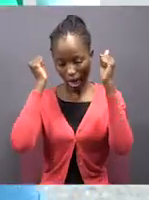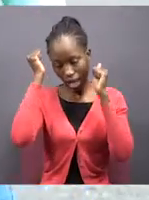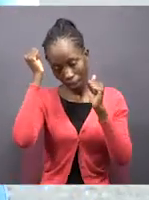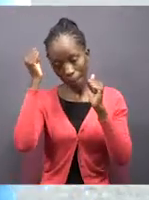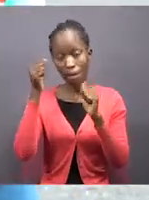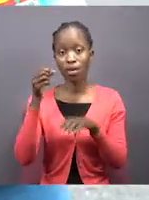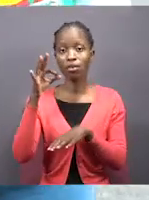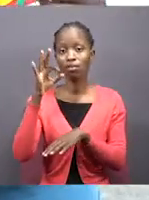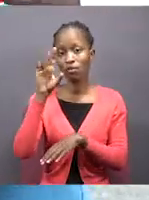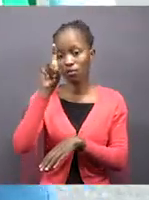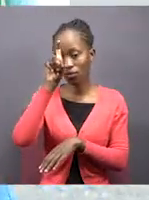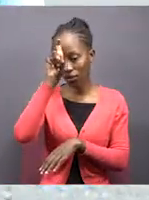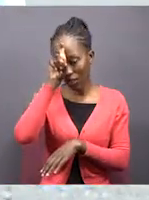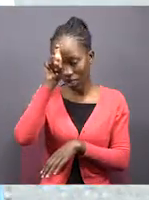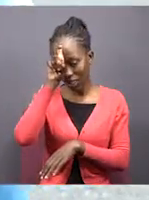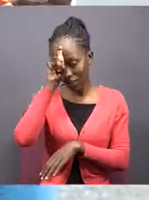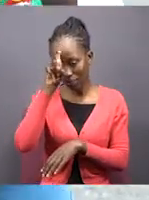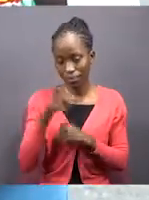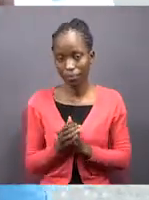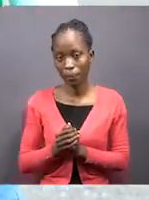and reinforcements together,